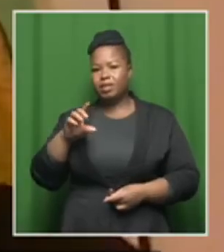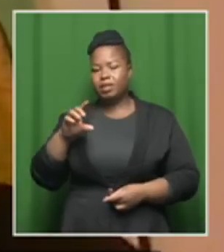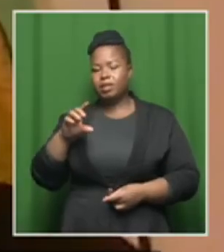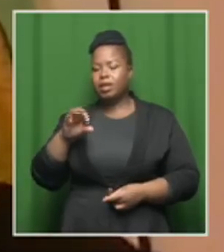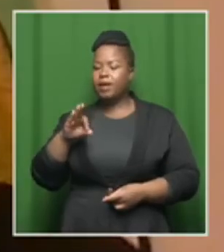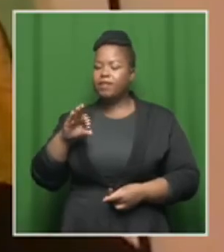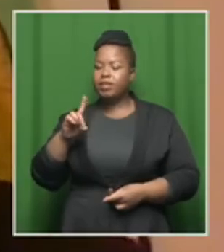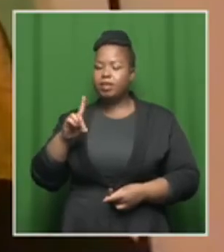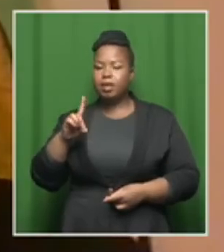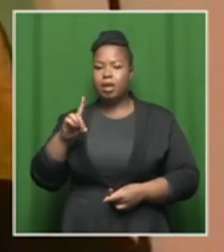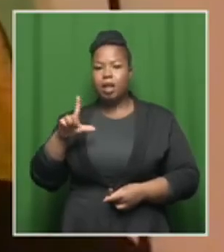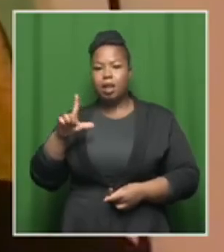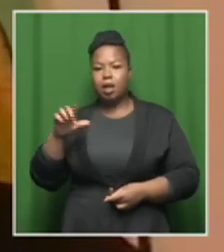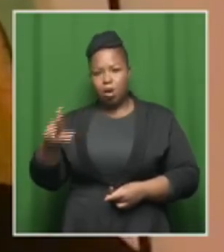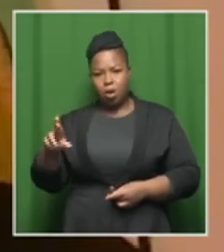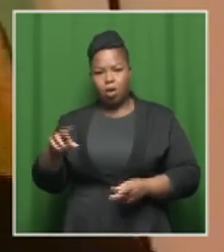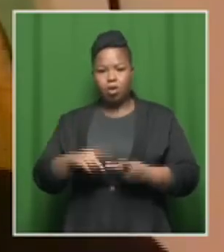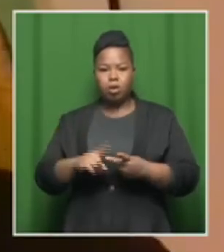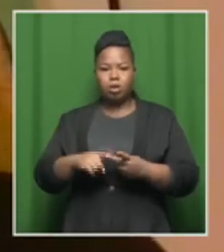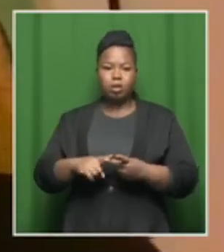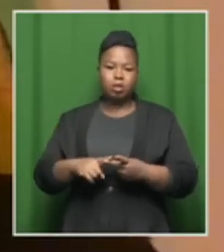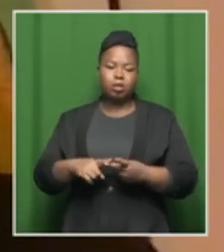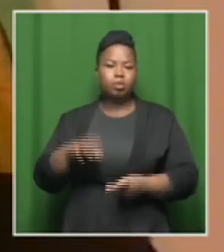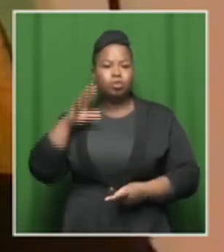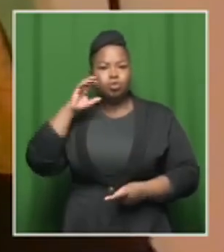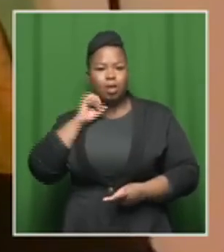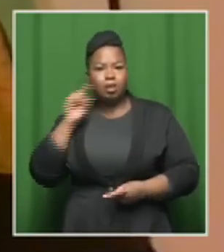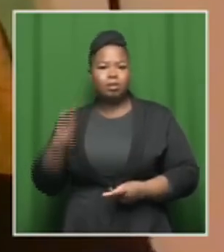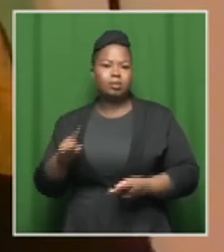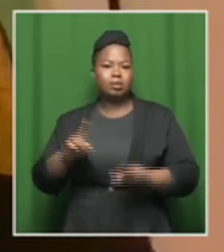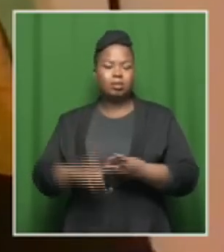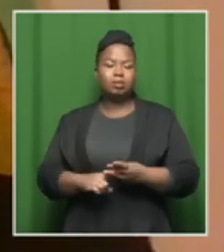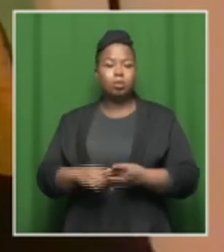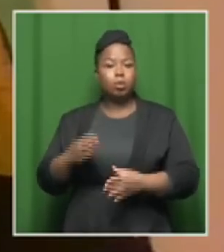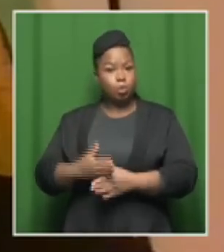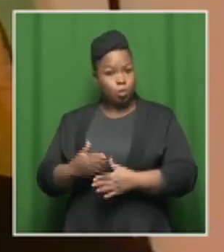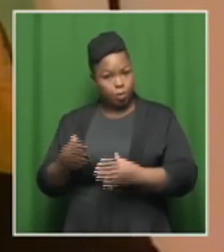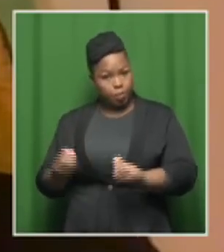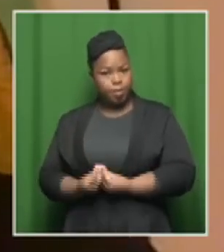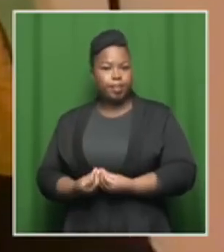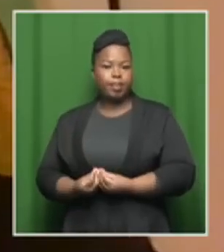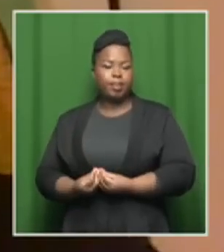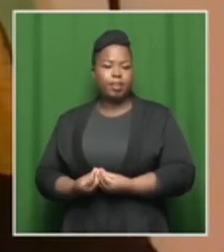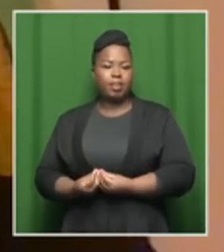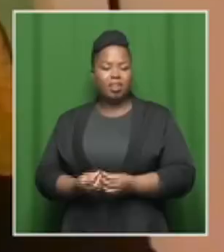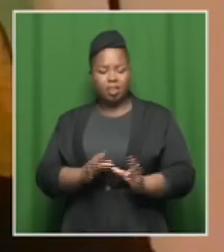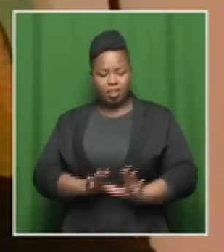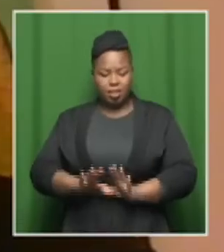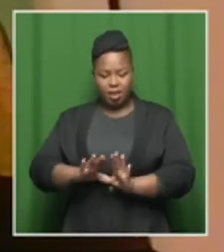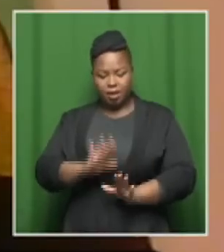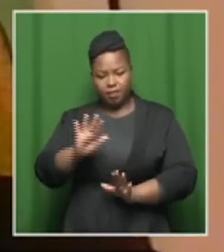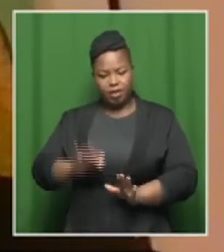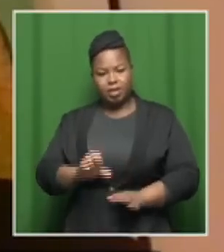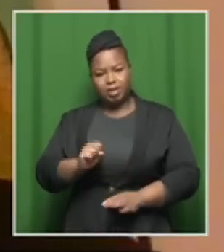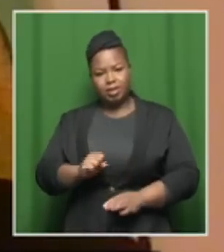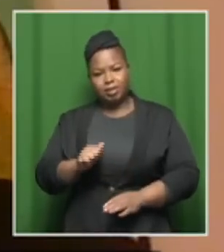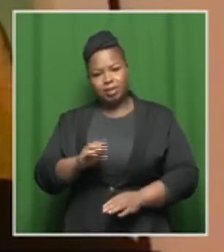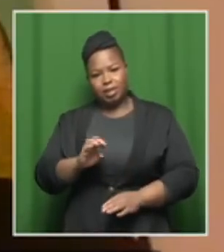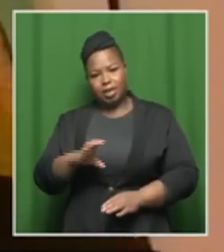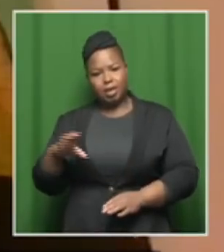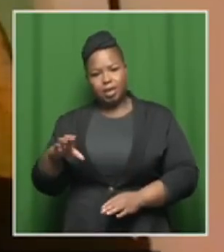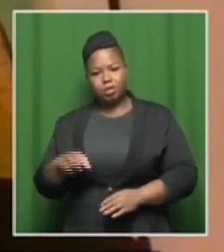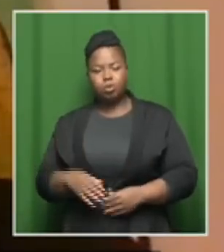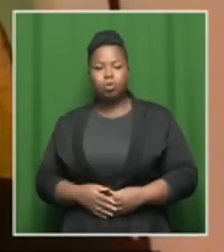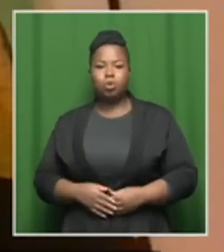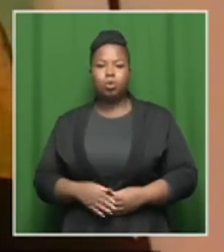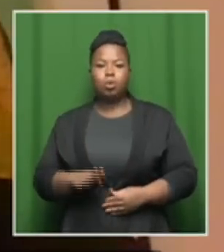the Hutu former genocidaires, and others operating together with the SADC force in South Africa and Burundi,